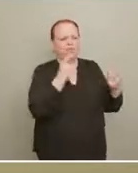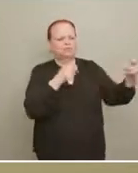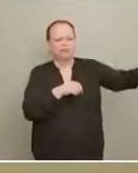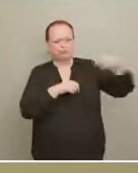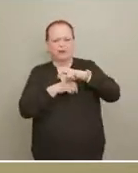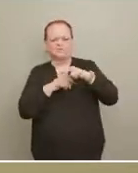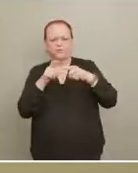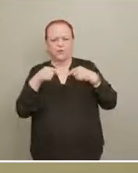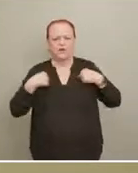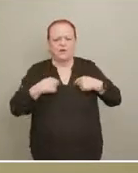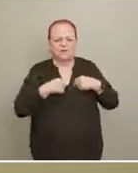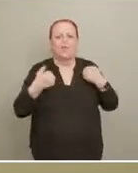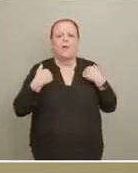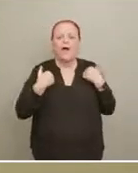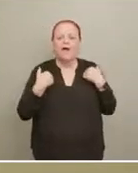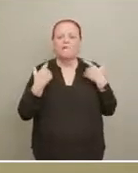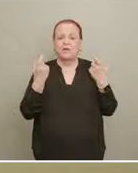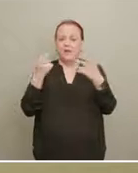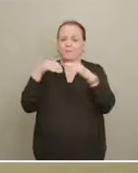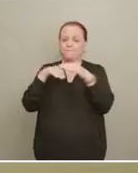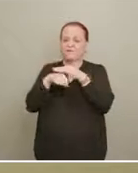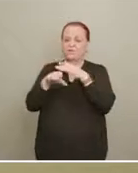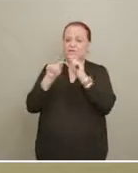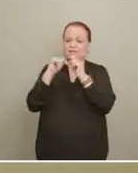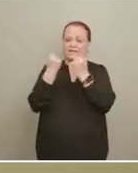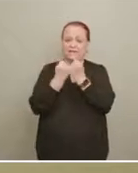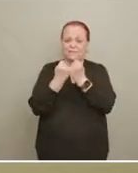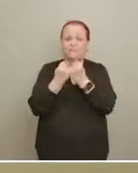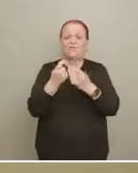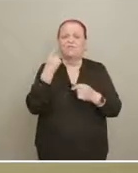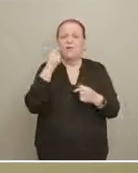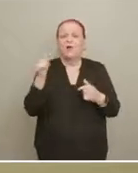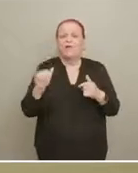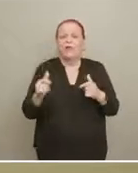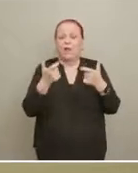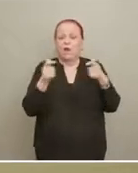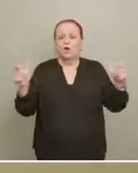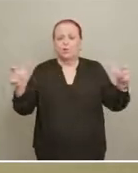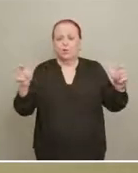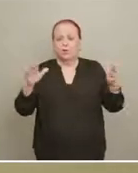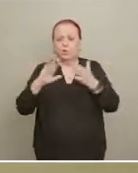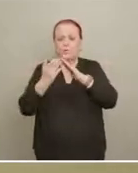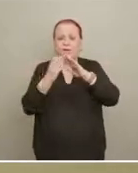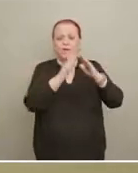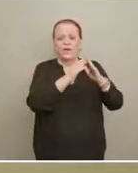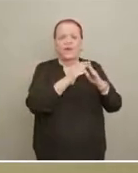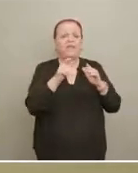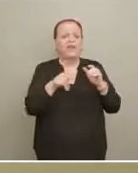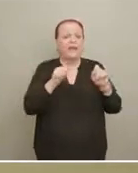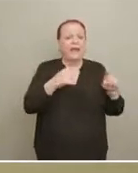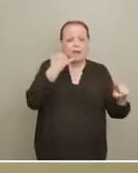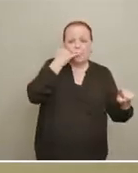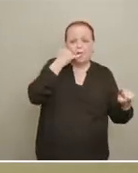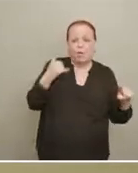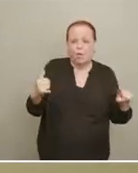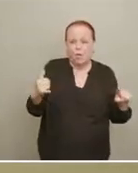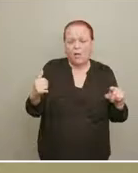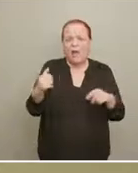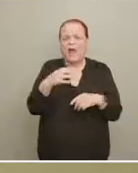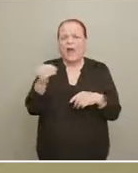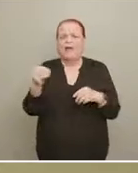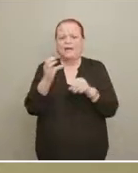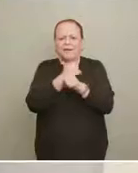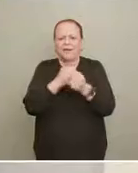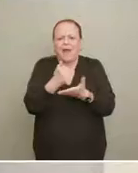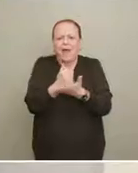now for the larger community. So when they have a need, they can phone in, be assessed, and access care that